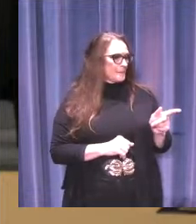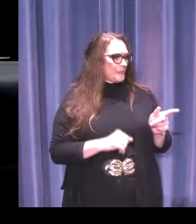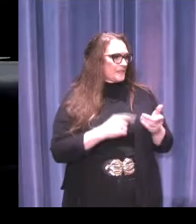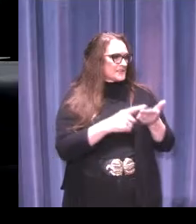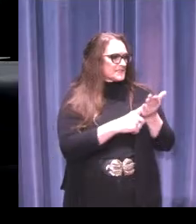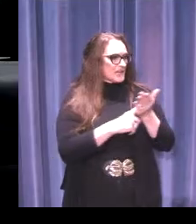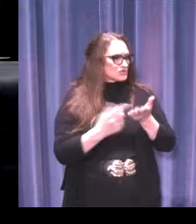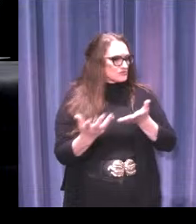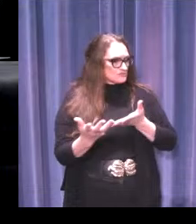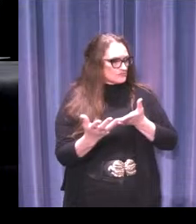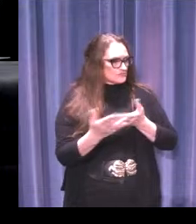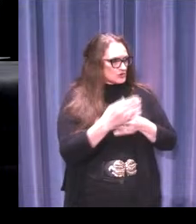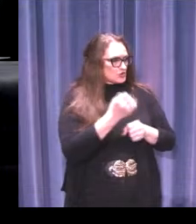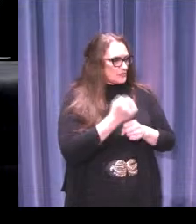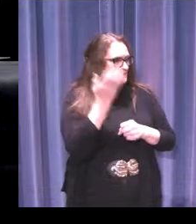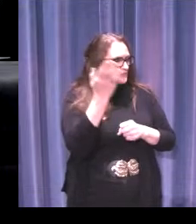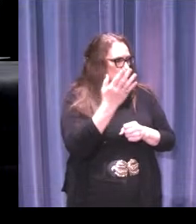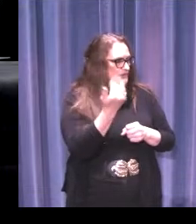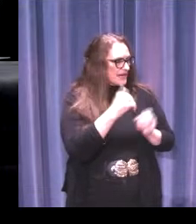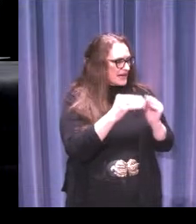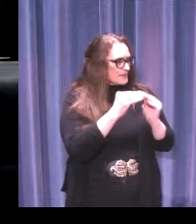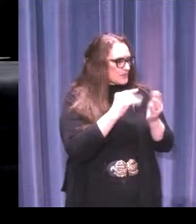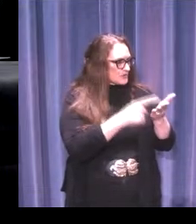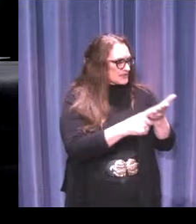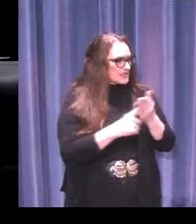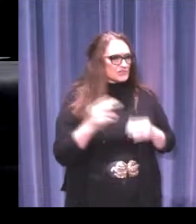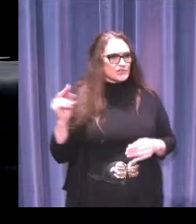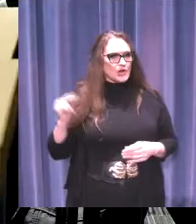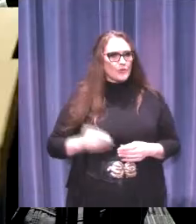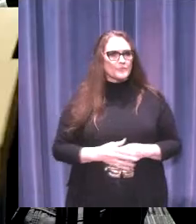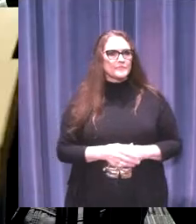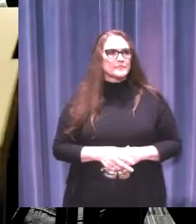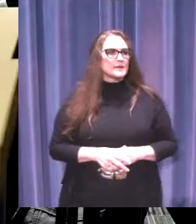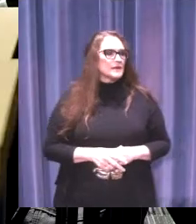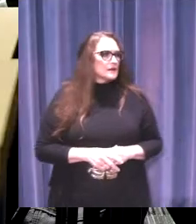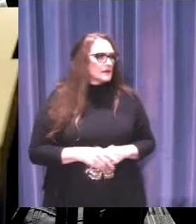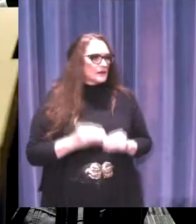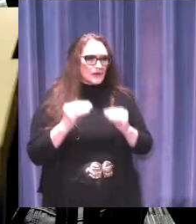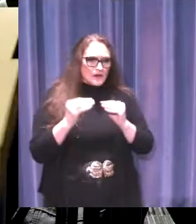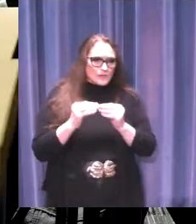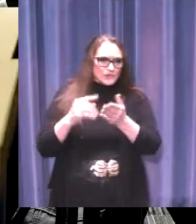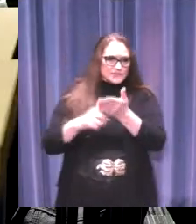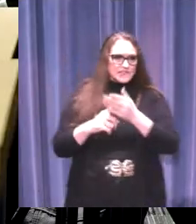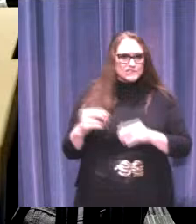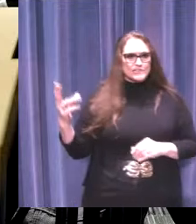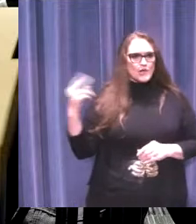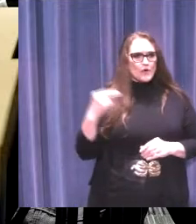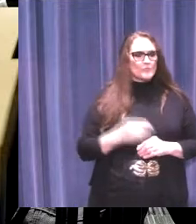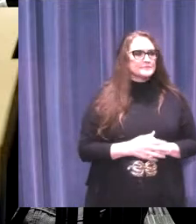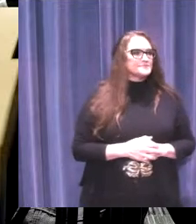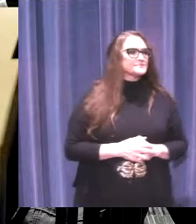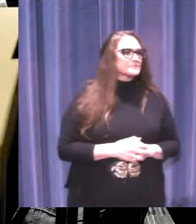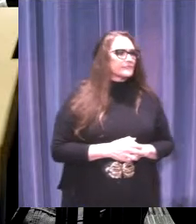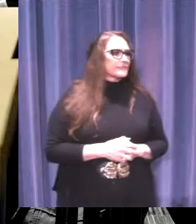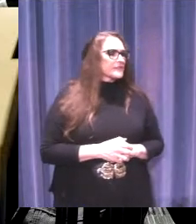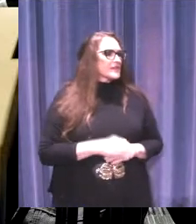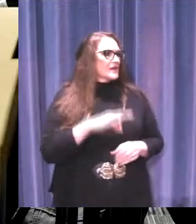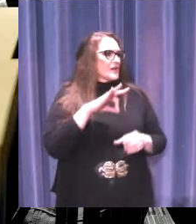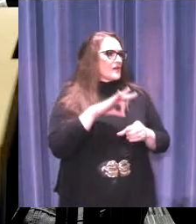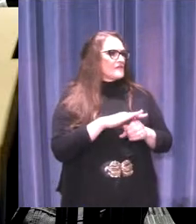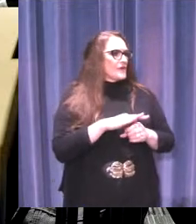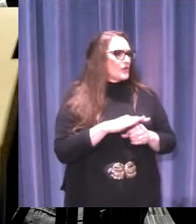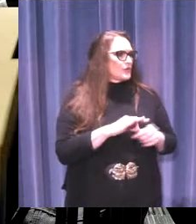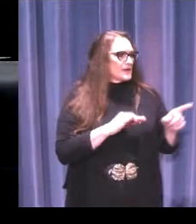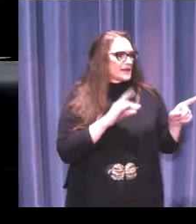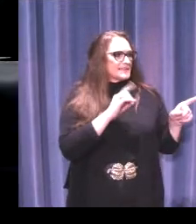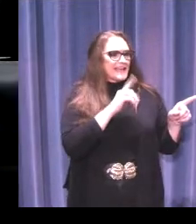discussion. Since you made the motion, do you have any further discussion? No. Okay, any other further discussion? No. Okay, roll call vote. Trustee